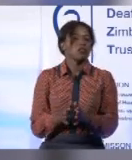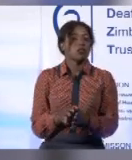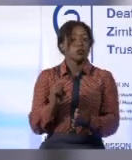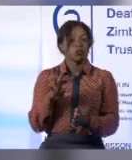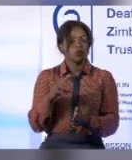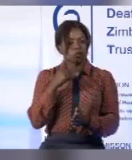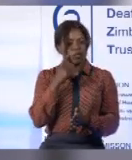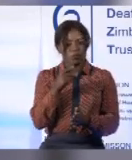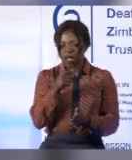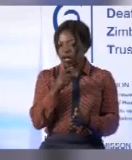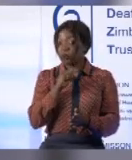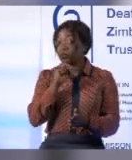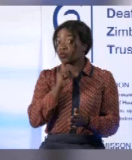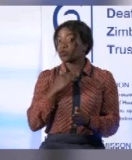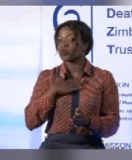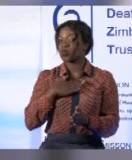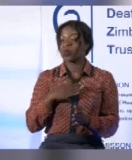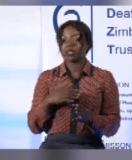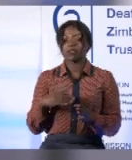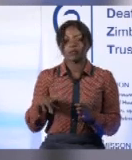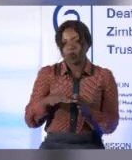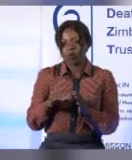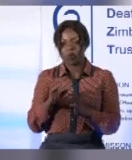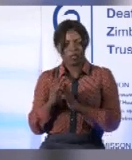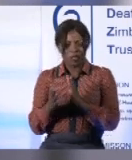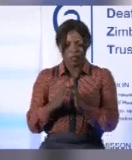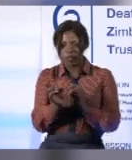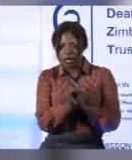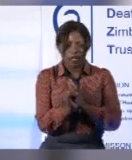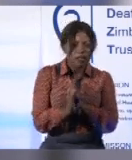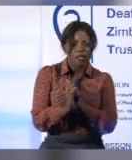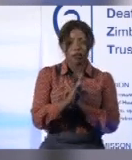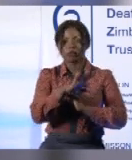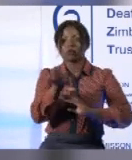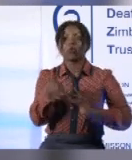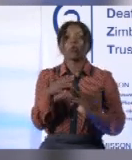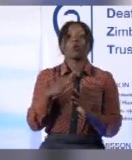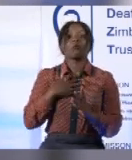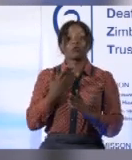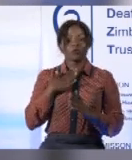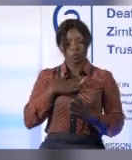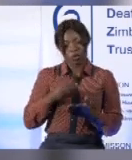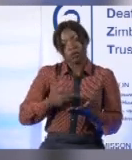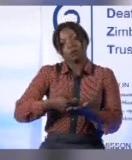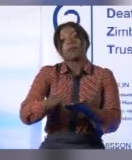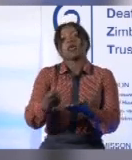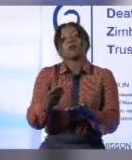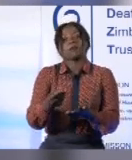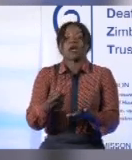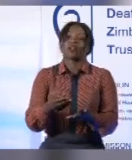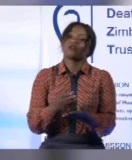know this one another serious thing, I have to hide like it's real, because I want to get what I want to get. But